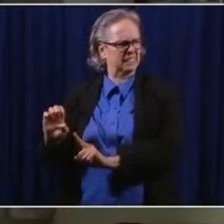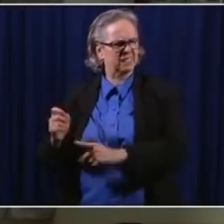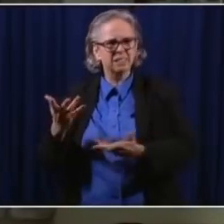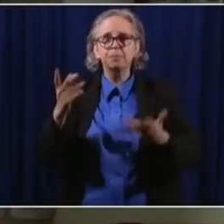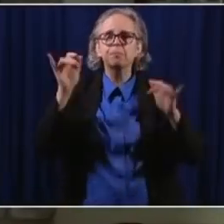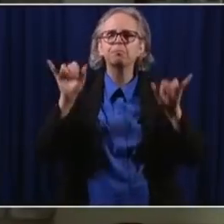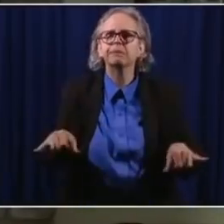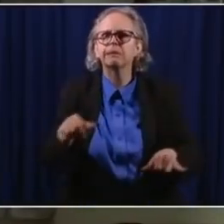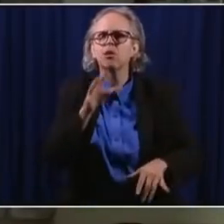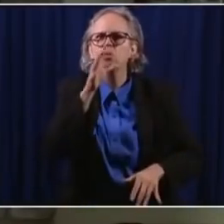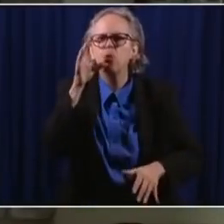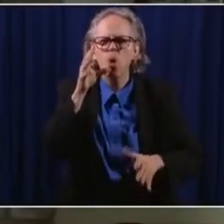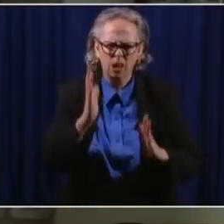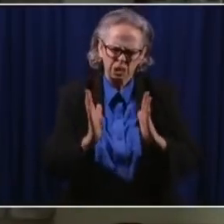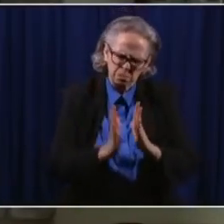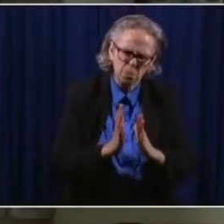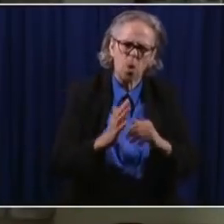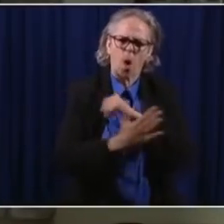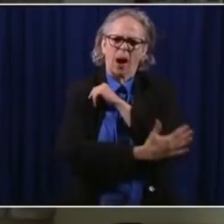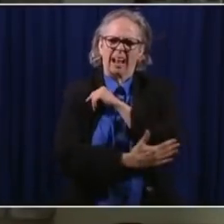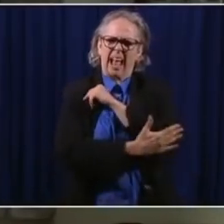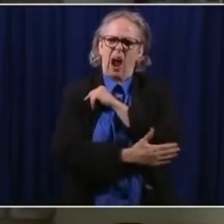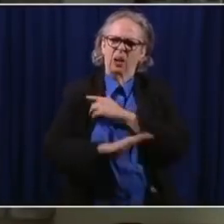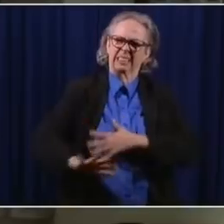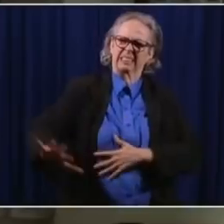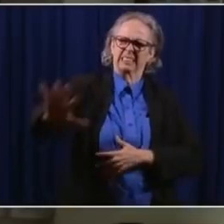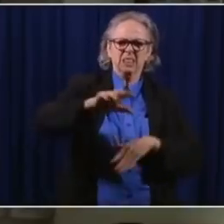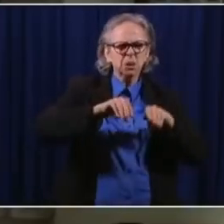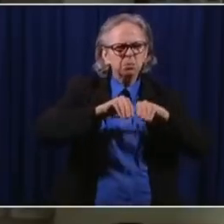the rural counties.